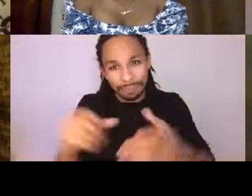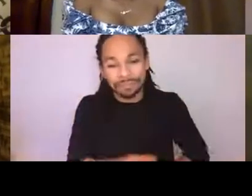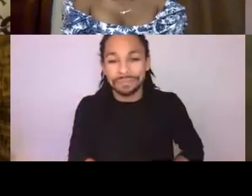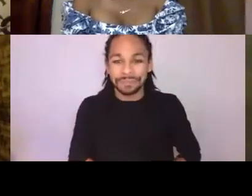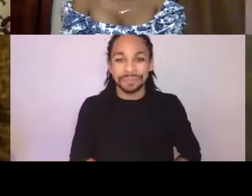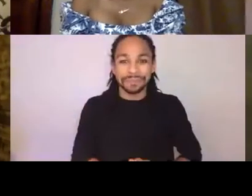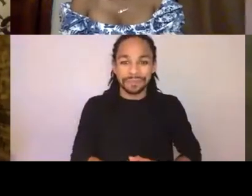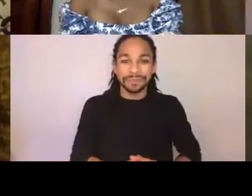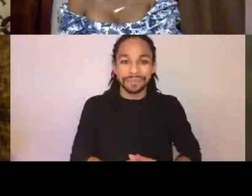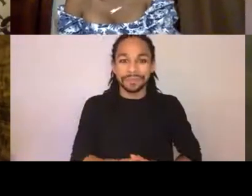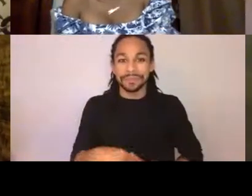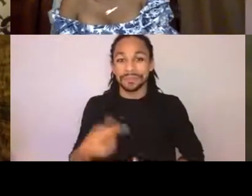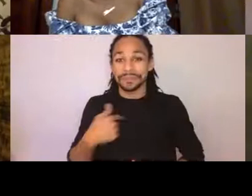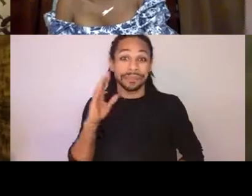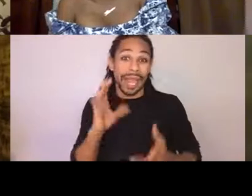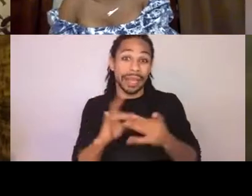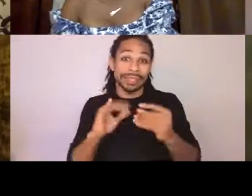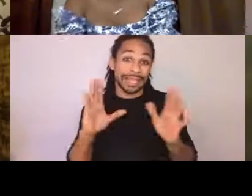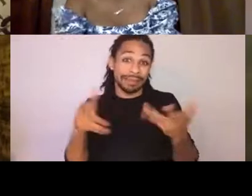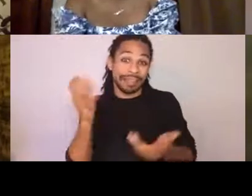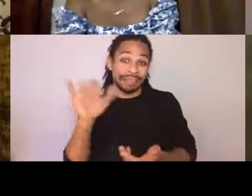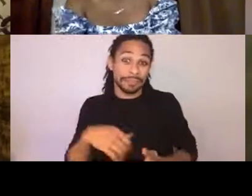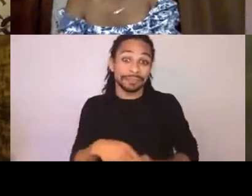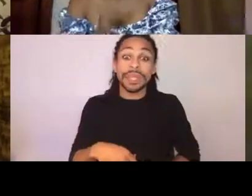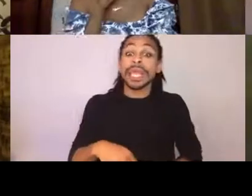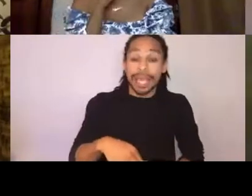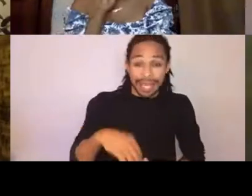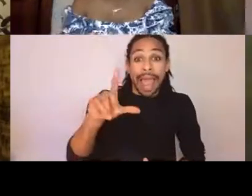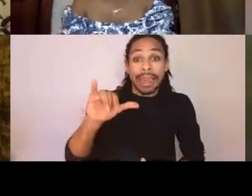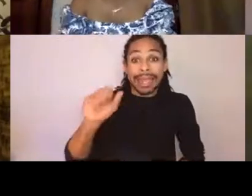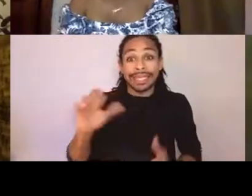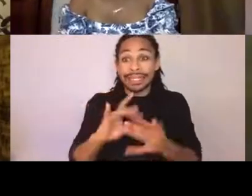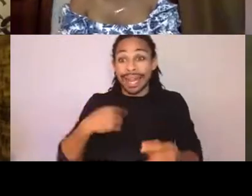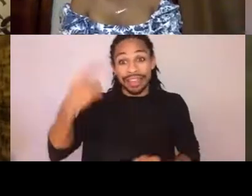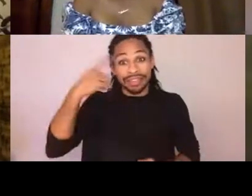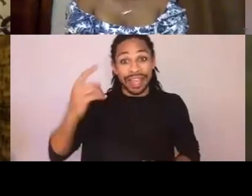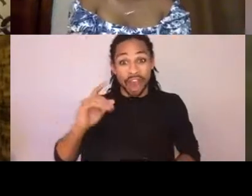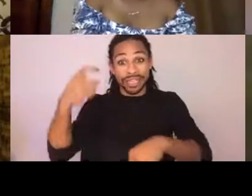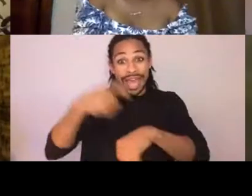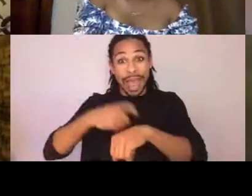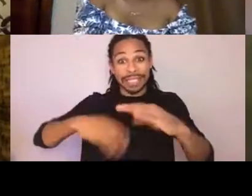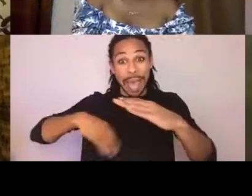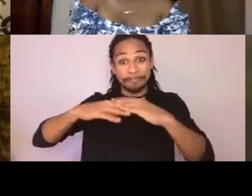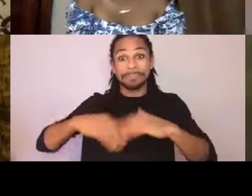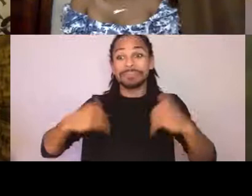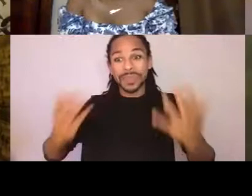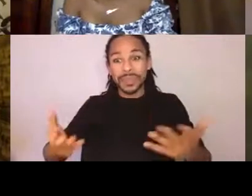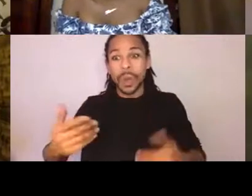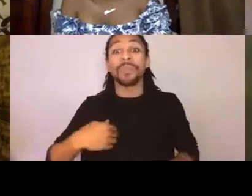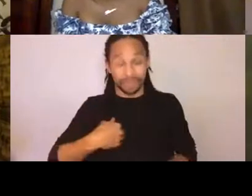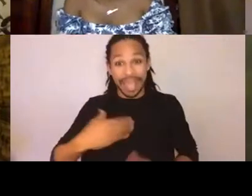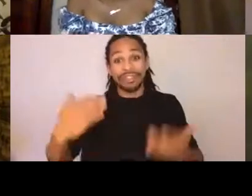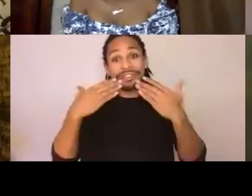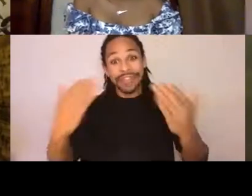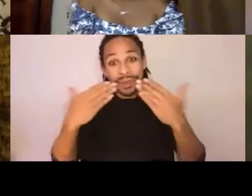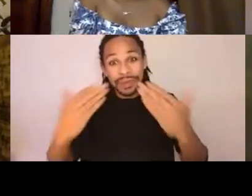I say no to a lot. Well, I think we are at time. So I'm just gonna say thank you